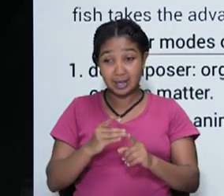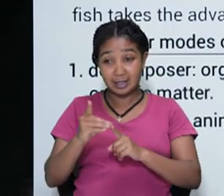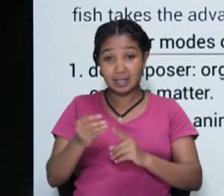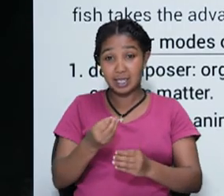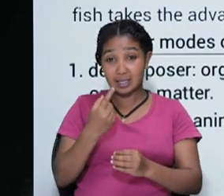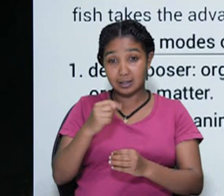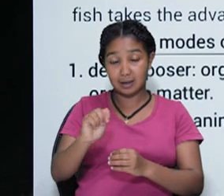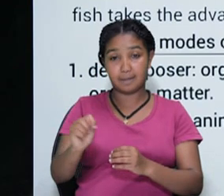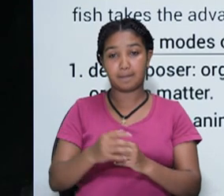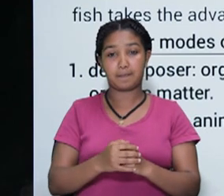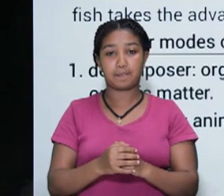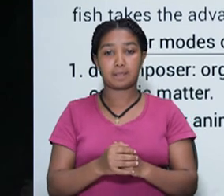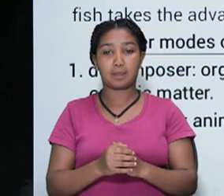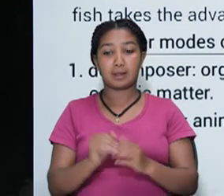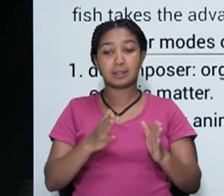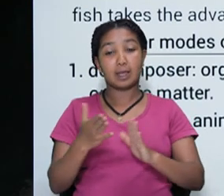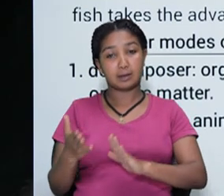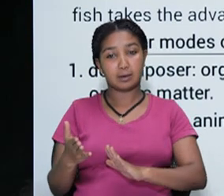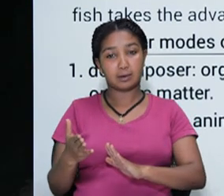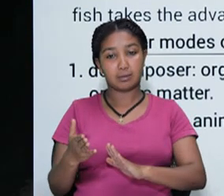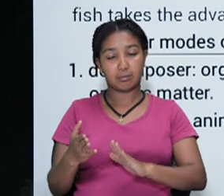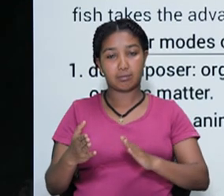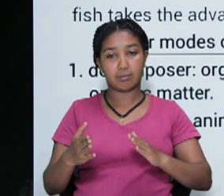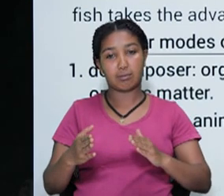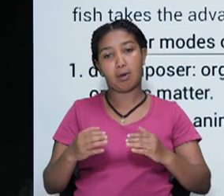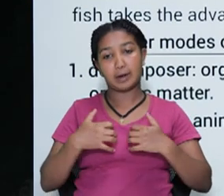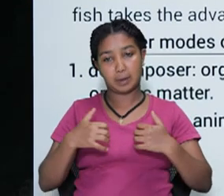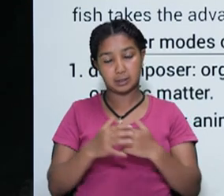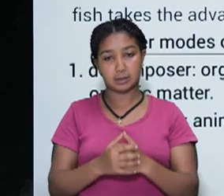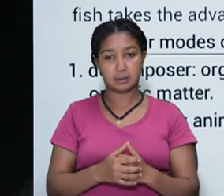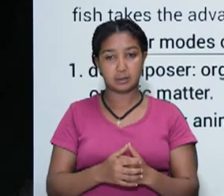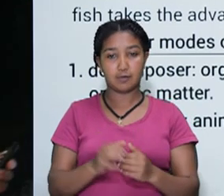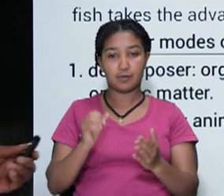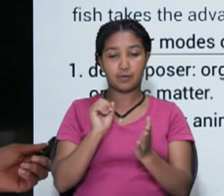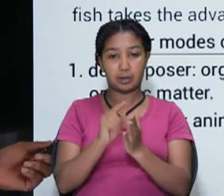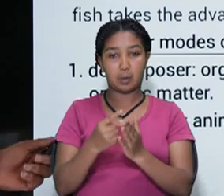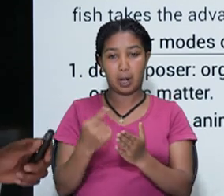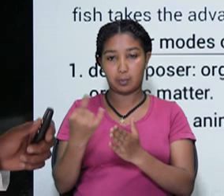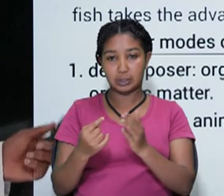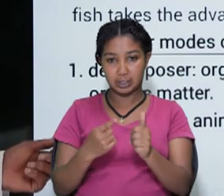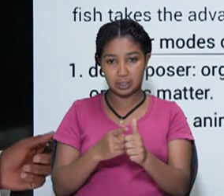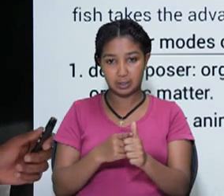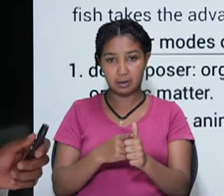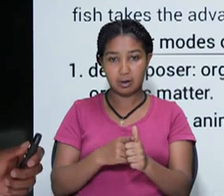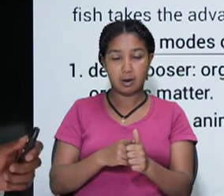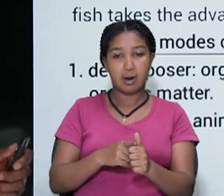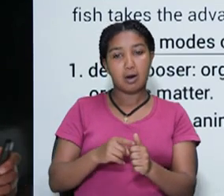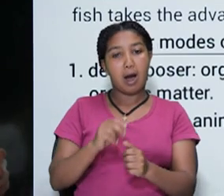directly eat the dead or carcass animals. For example, we can mention here